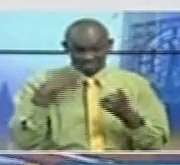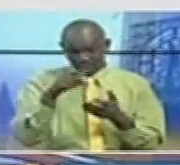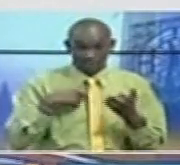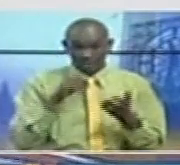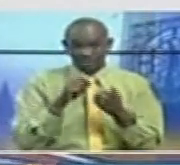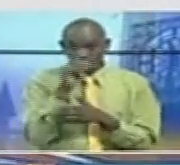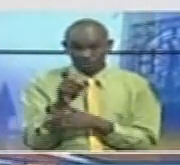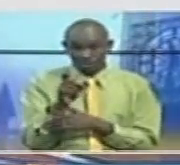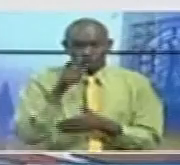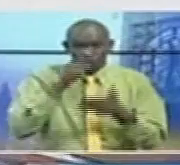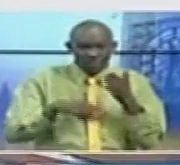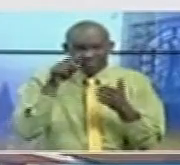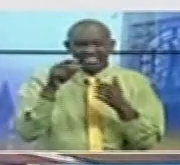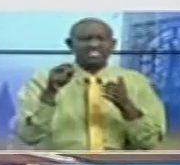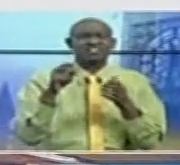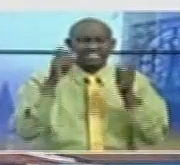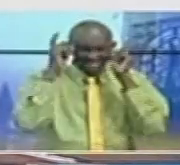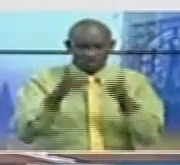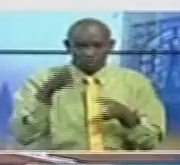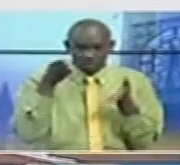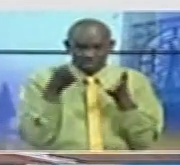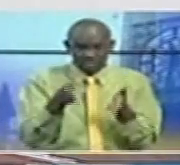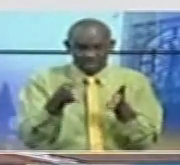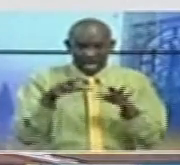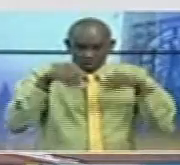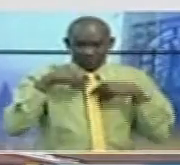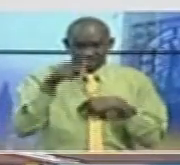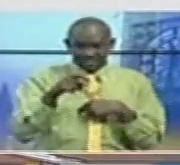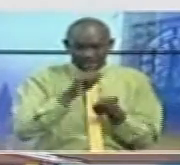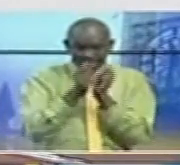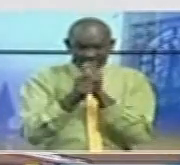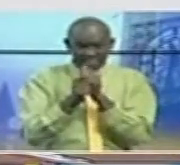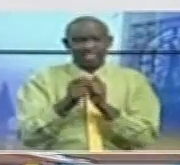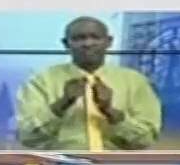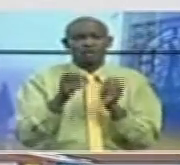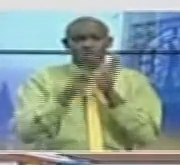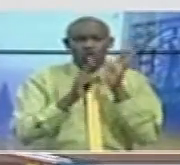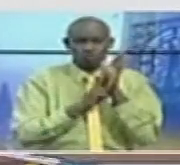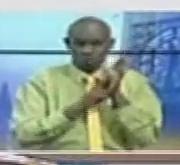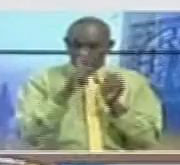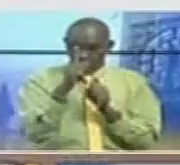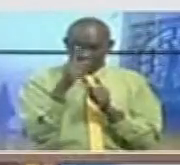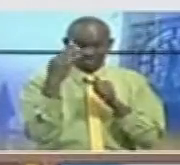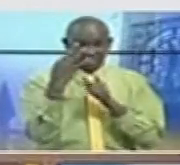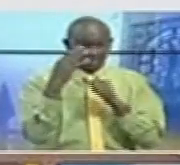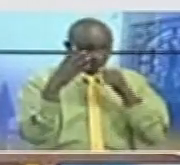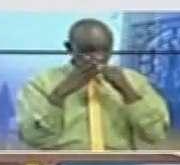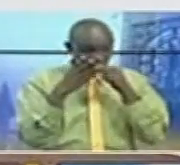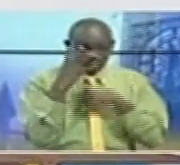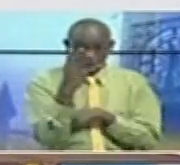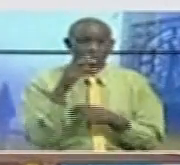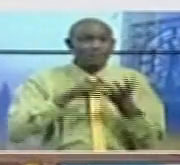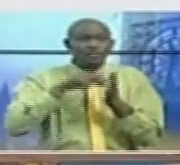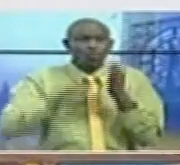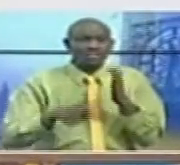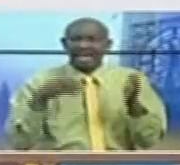ASP. What does that ruling, the adopting that, amending Rule 134 of the Rules of Procedure and Evidence, mean for the